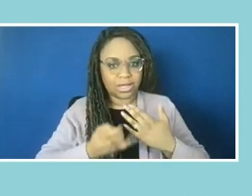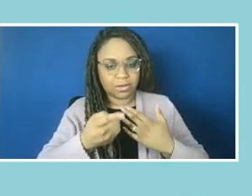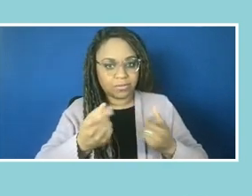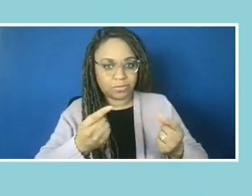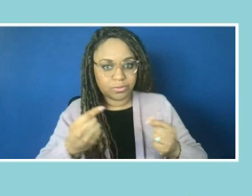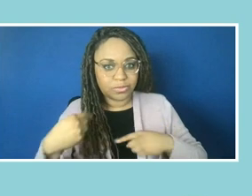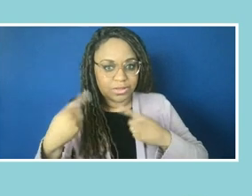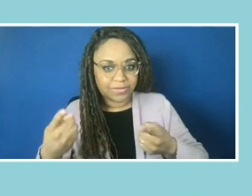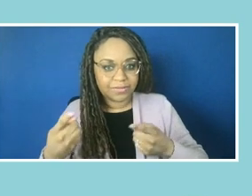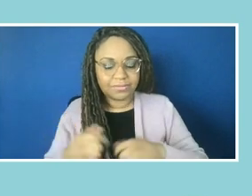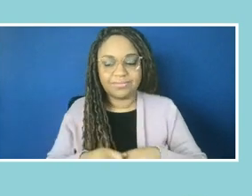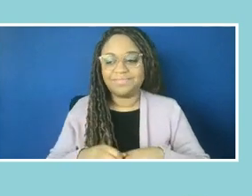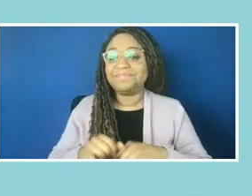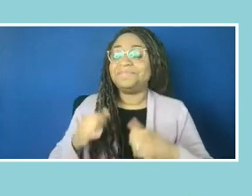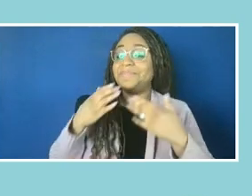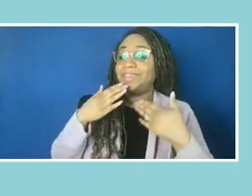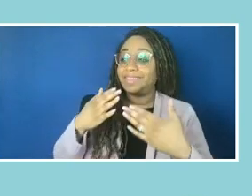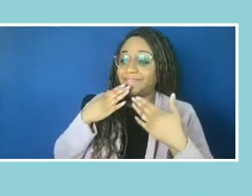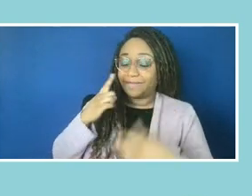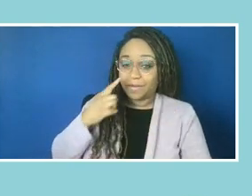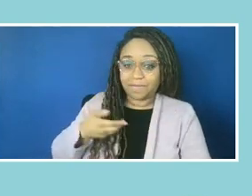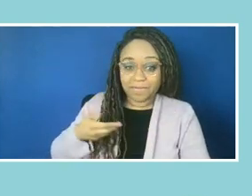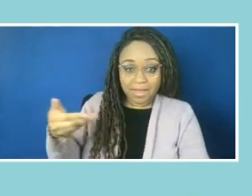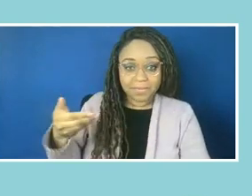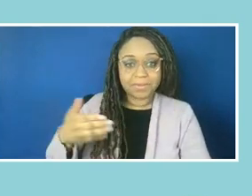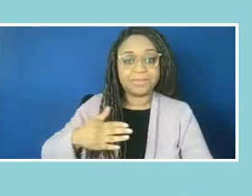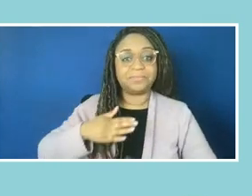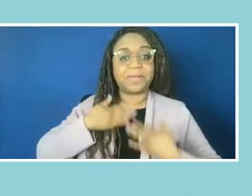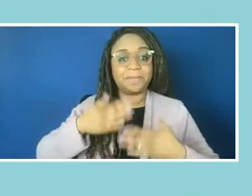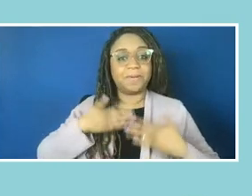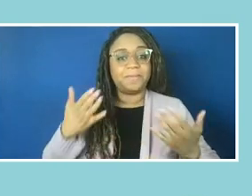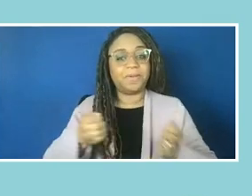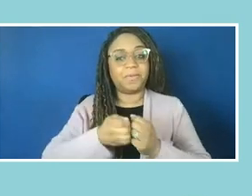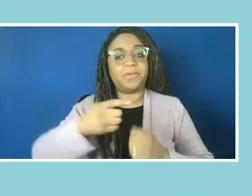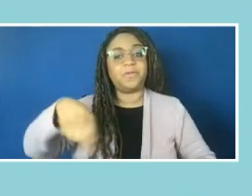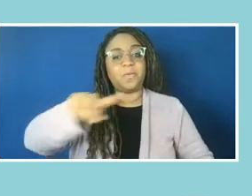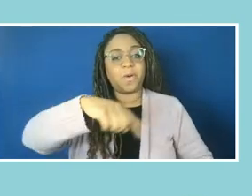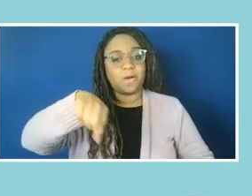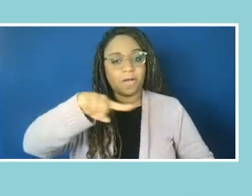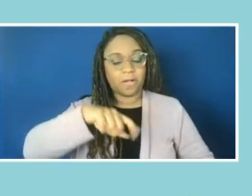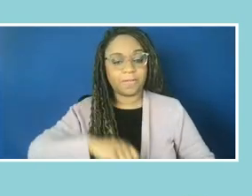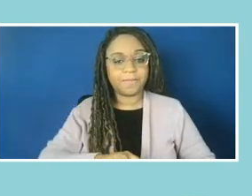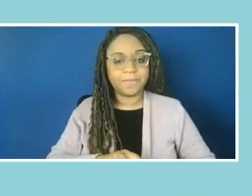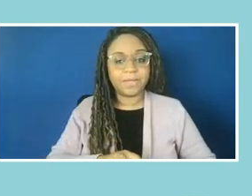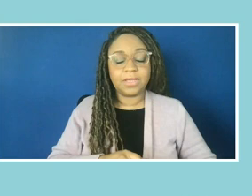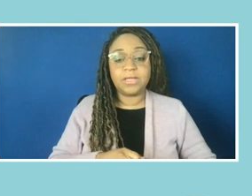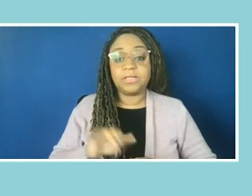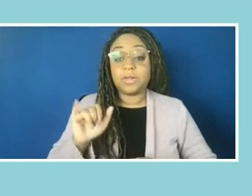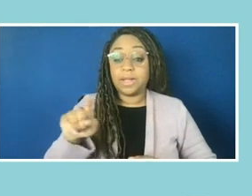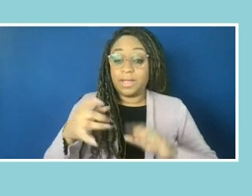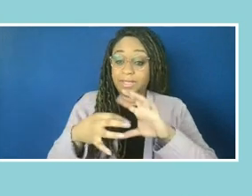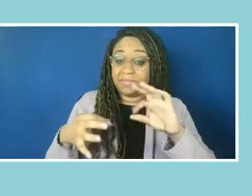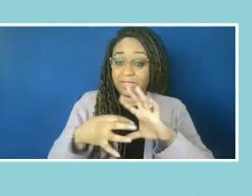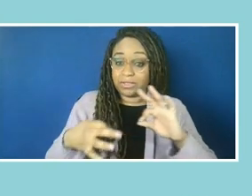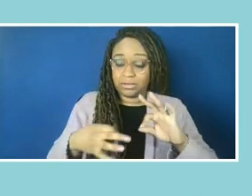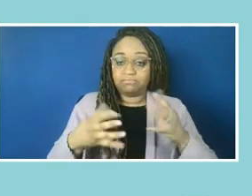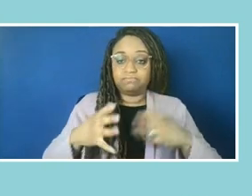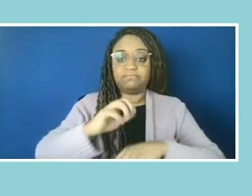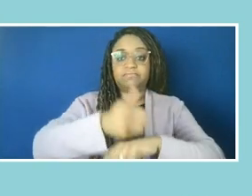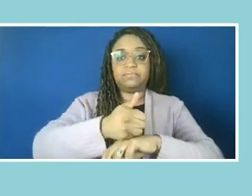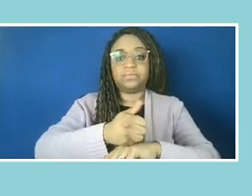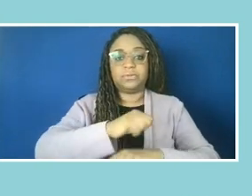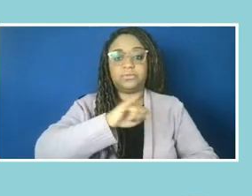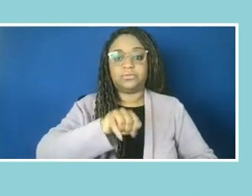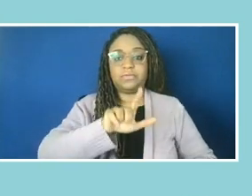you for having me. I'm glad to be here. Glad to talk to everyone. One People's Project, as you said, started in 2000, July 4th, 2000,